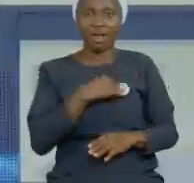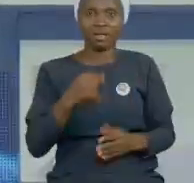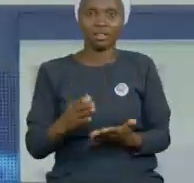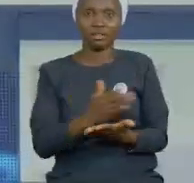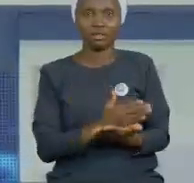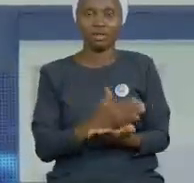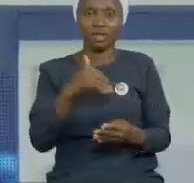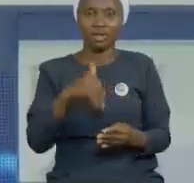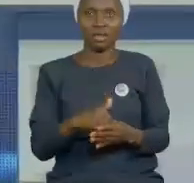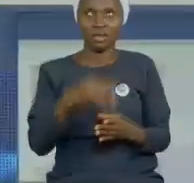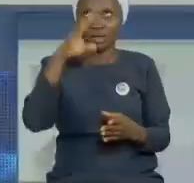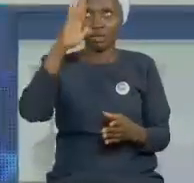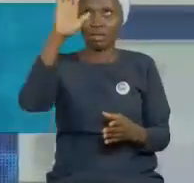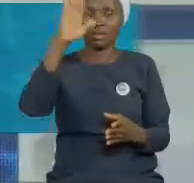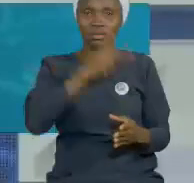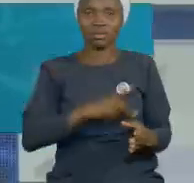of power.